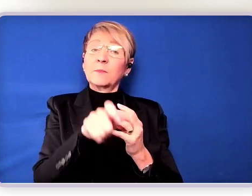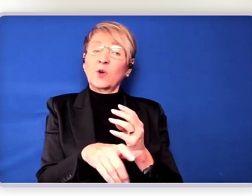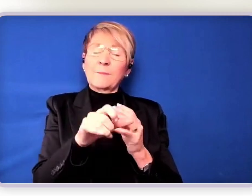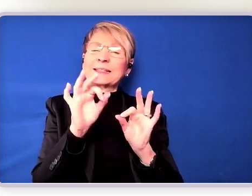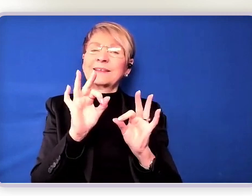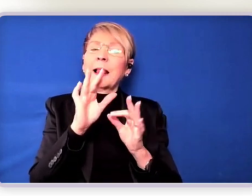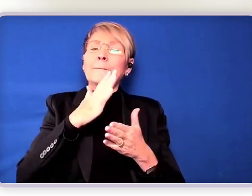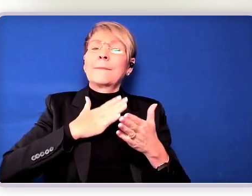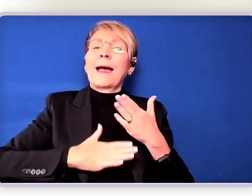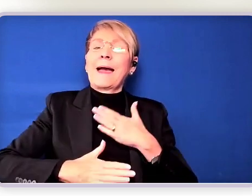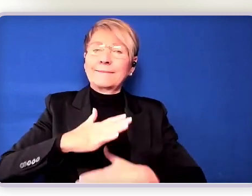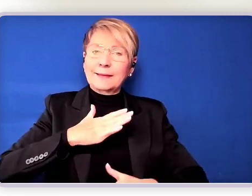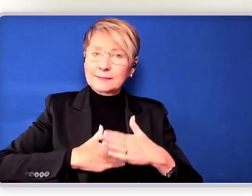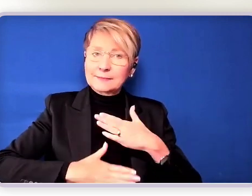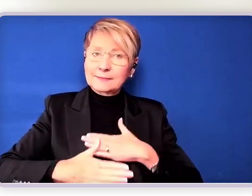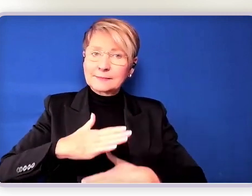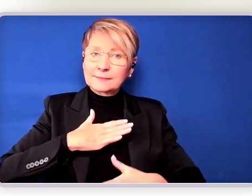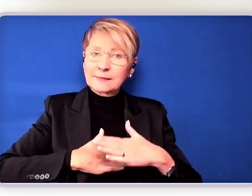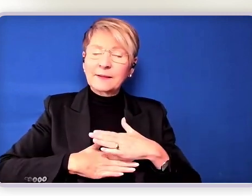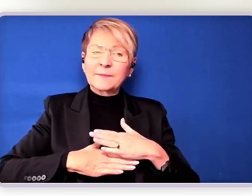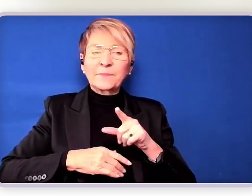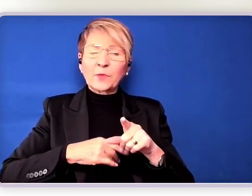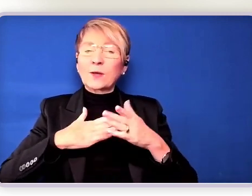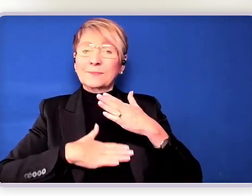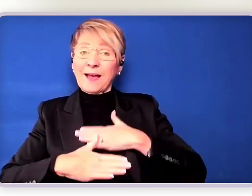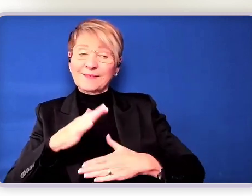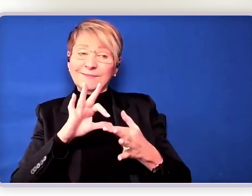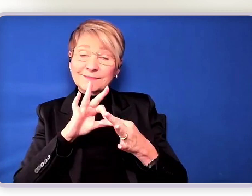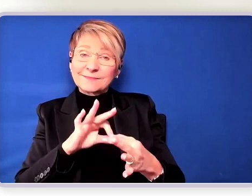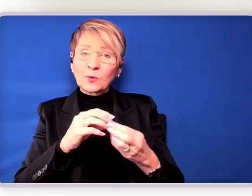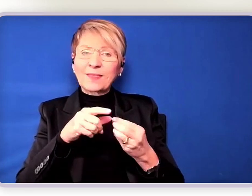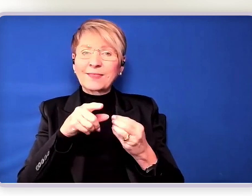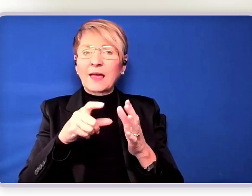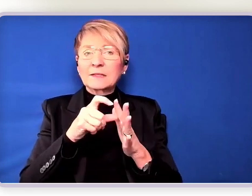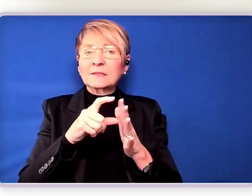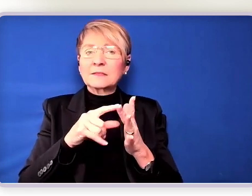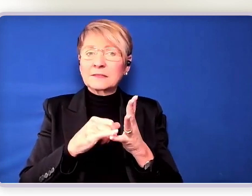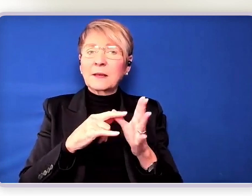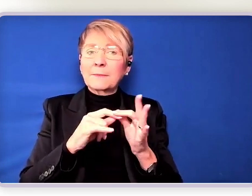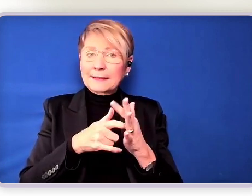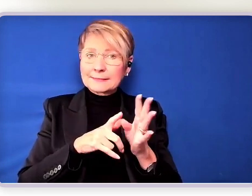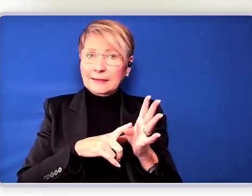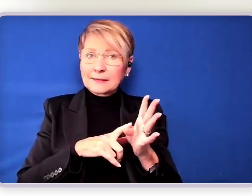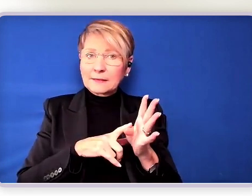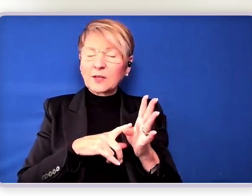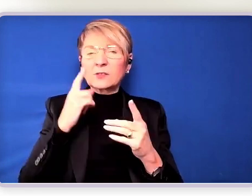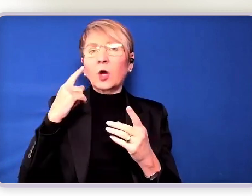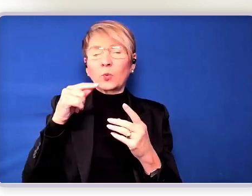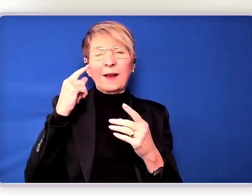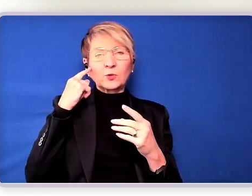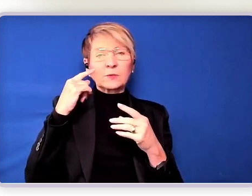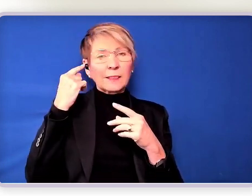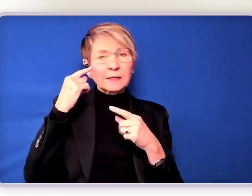So if your client ticks the boxes for that, we move on to other